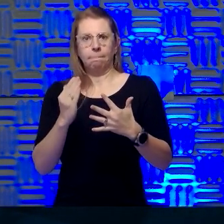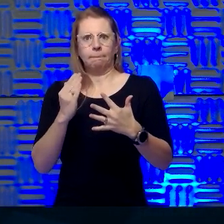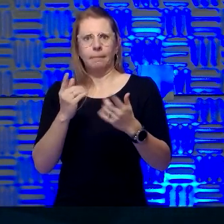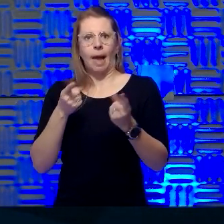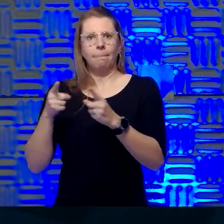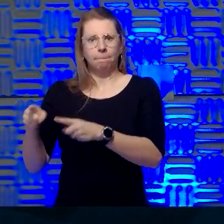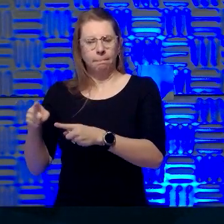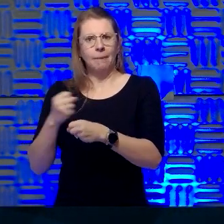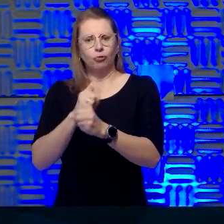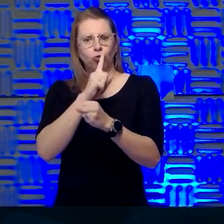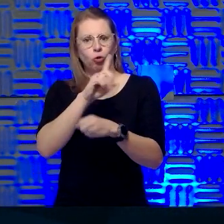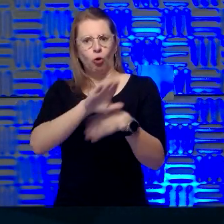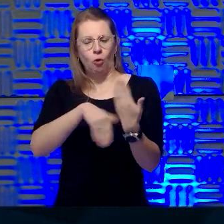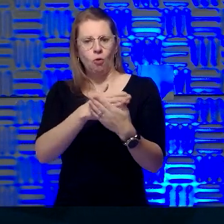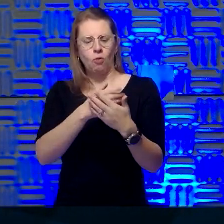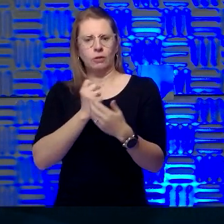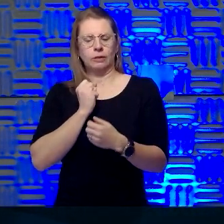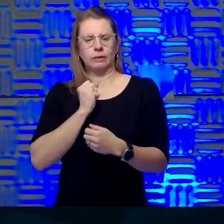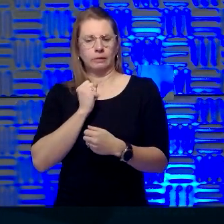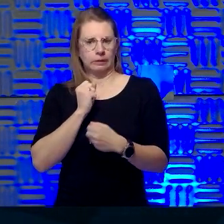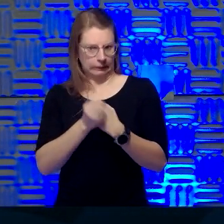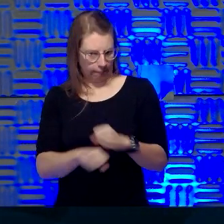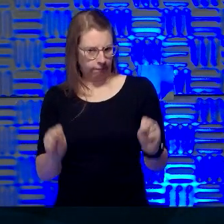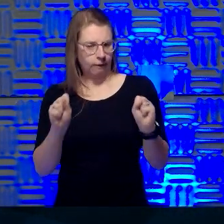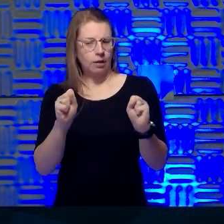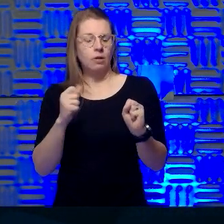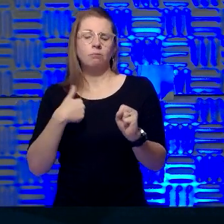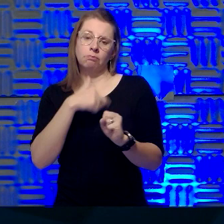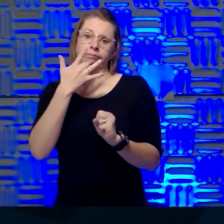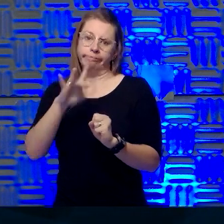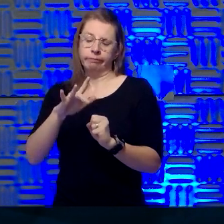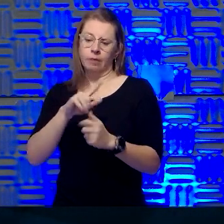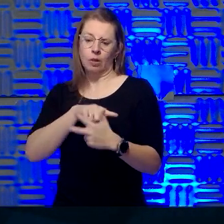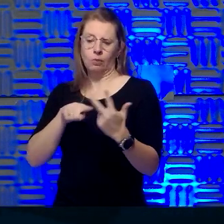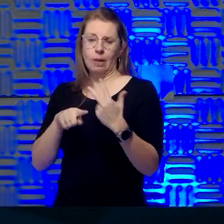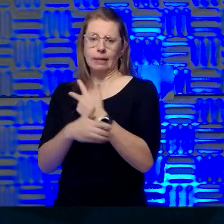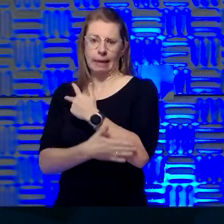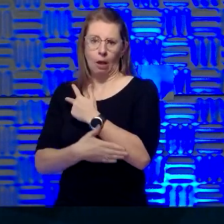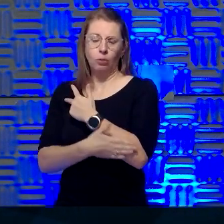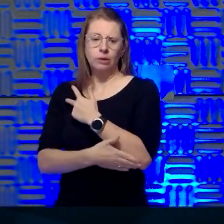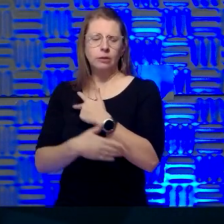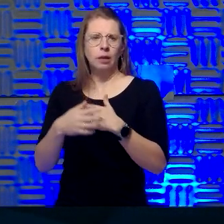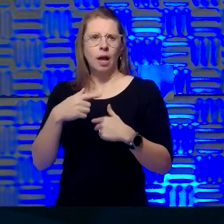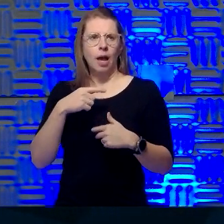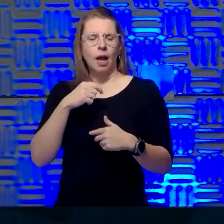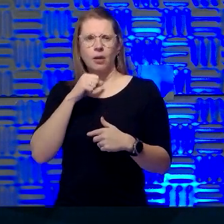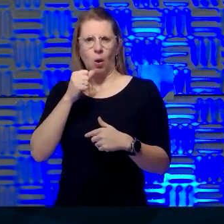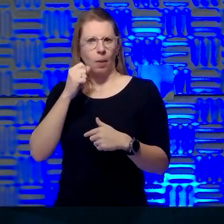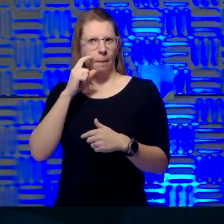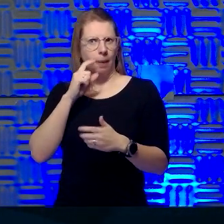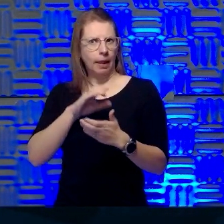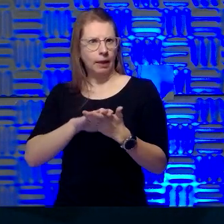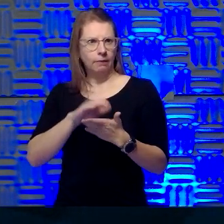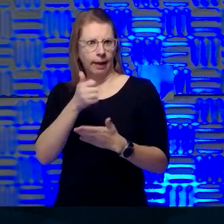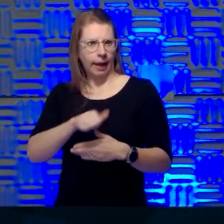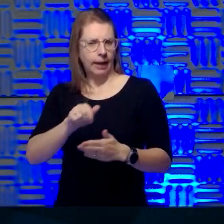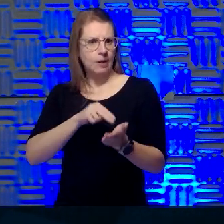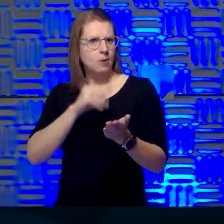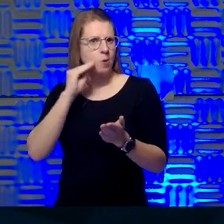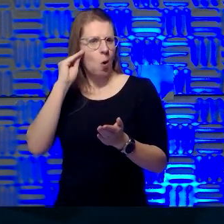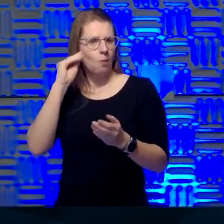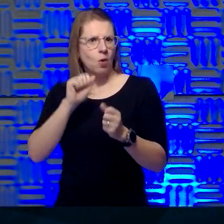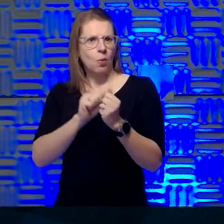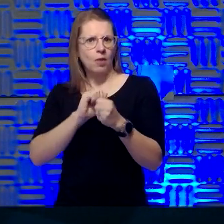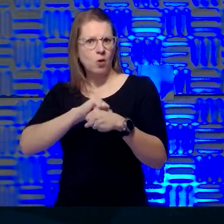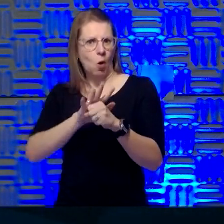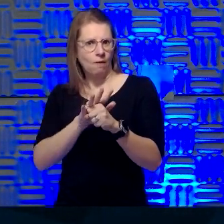are safe. And we've been very fortunate in both of our 3 counties. I don't think we have any nursing home residents with any COVID